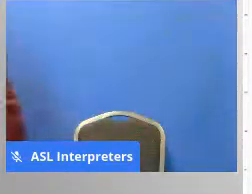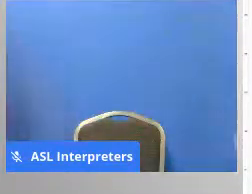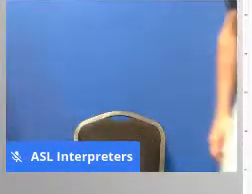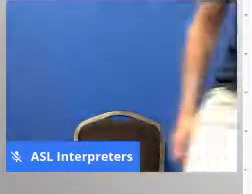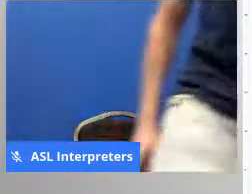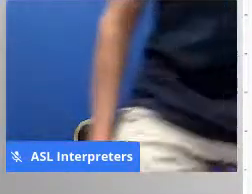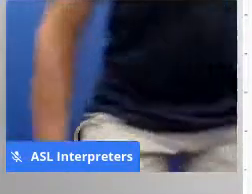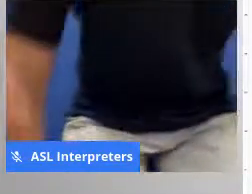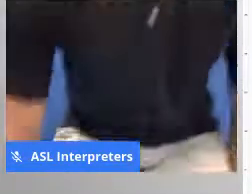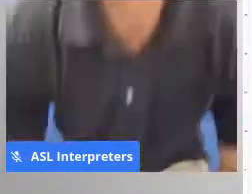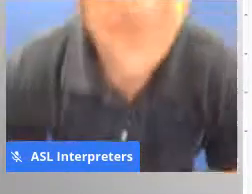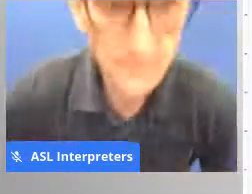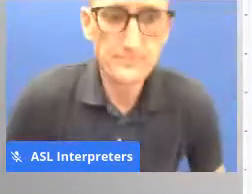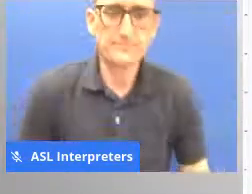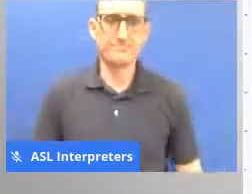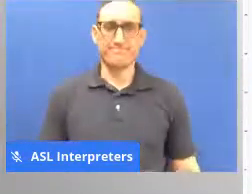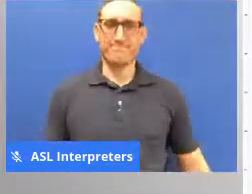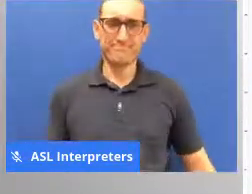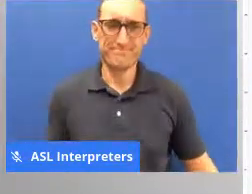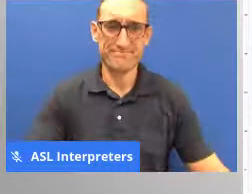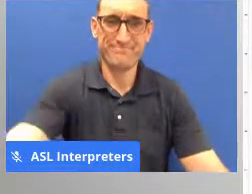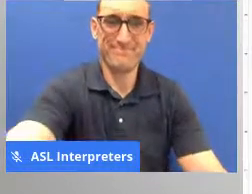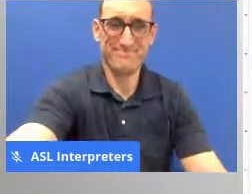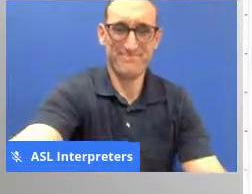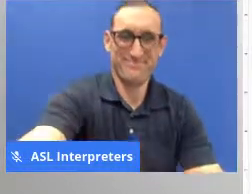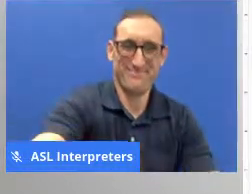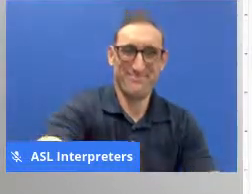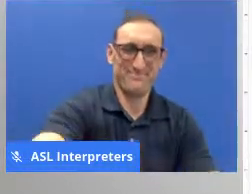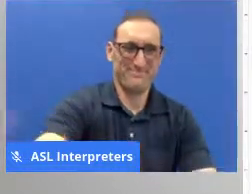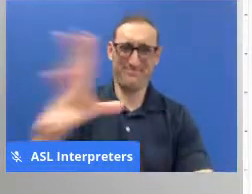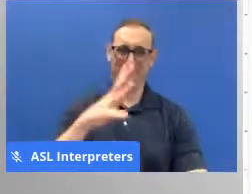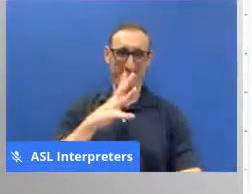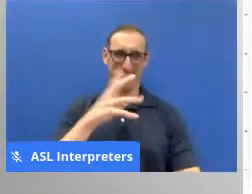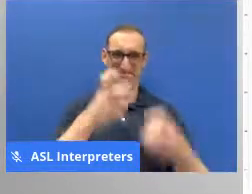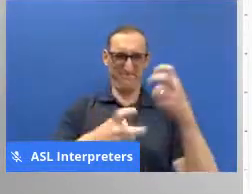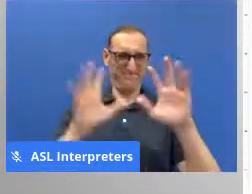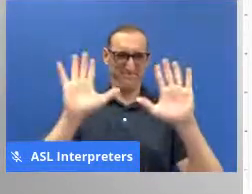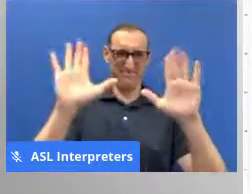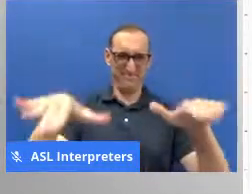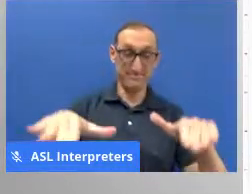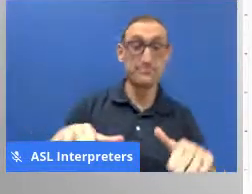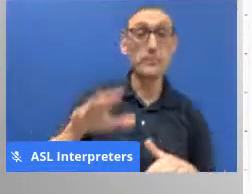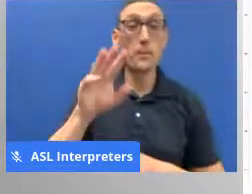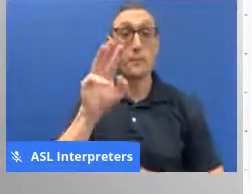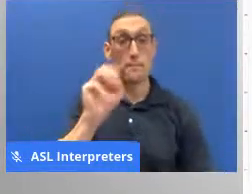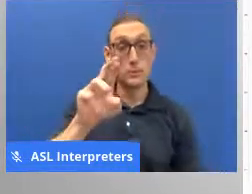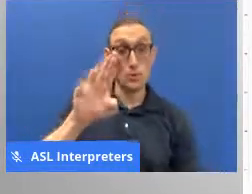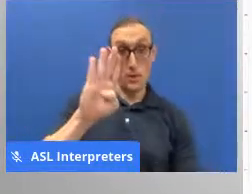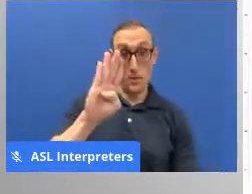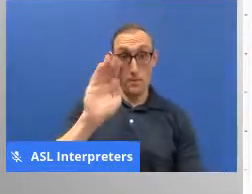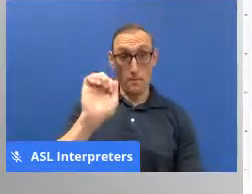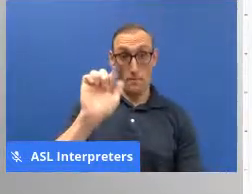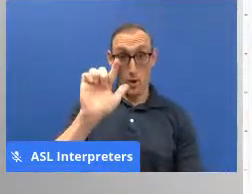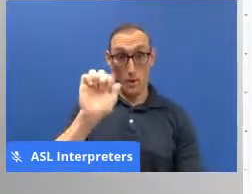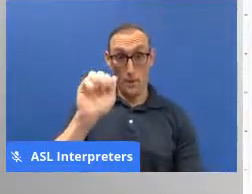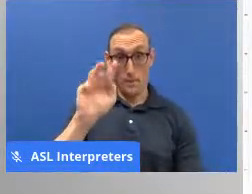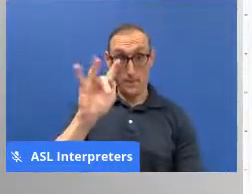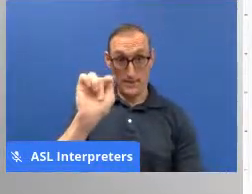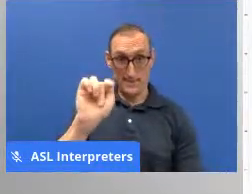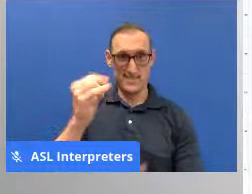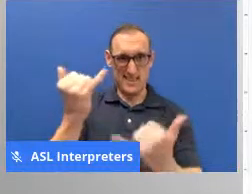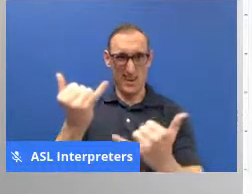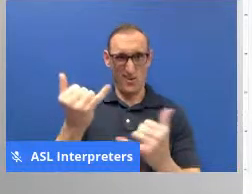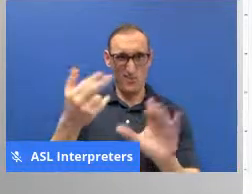is no problem. And at this time, actually, Mr. James Barliman is here. As you all know, we do have our cognitive